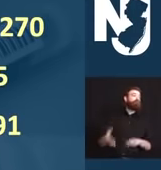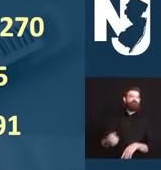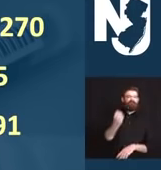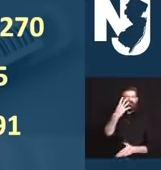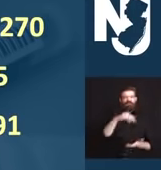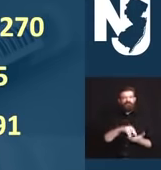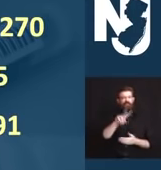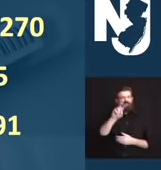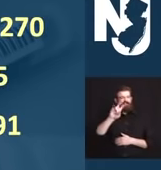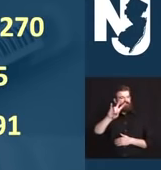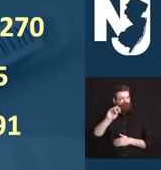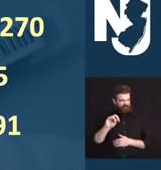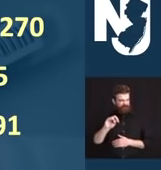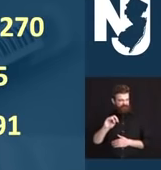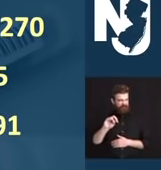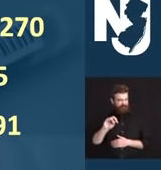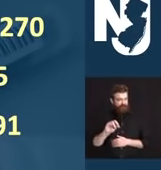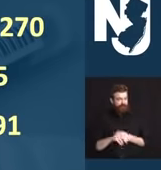remains at